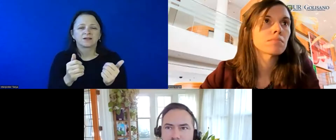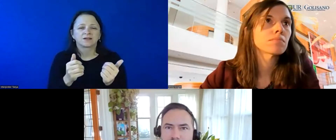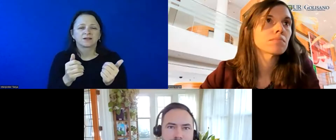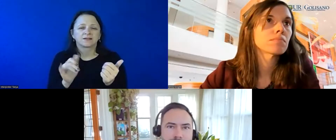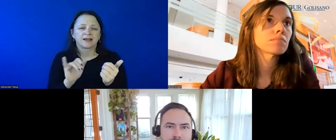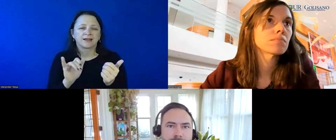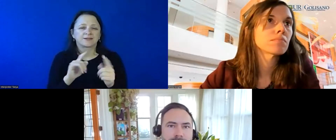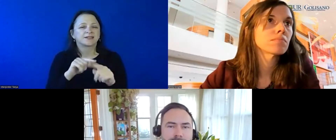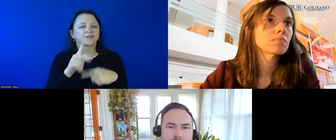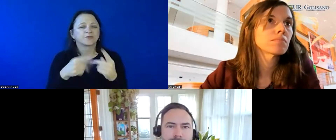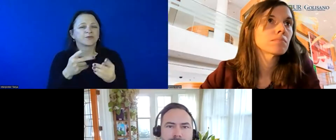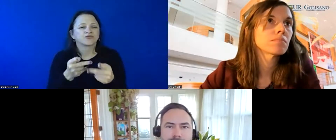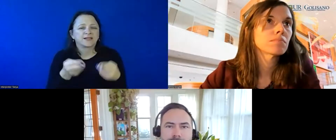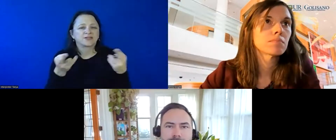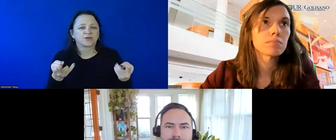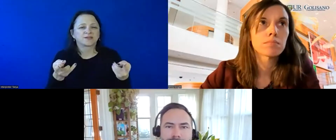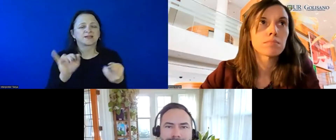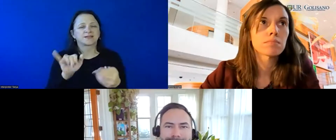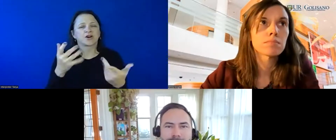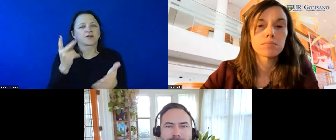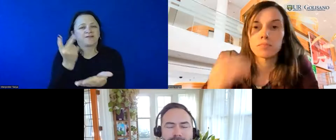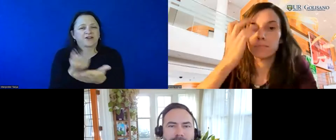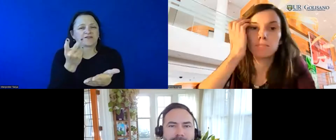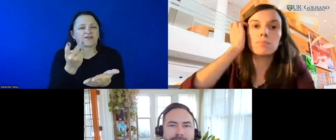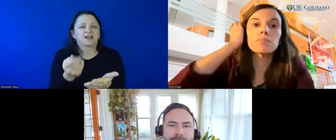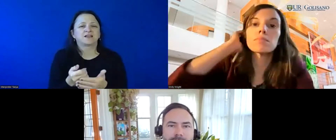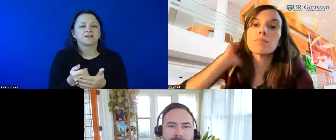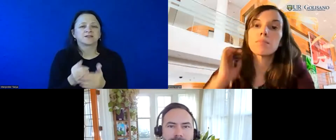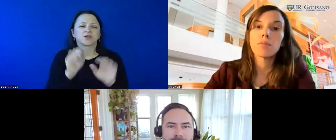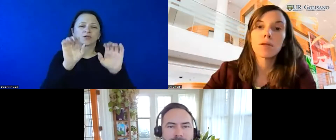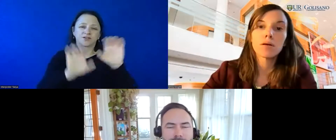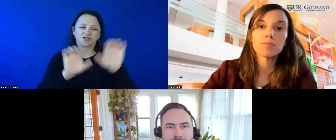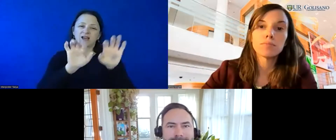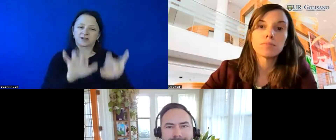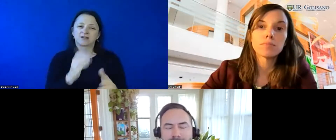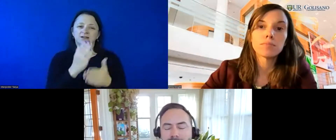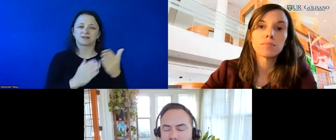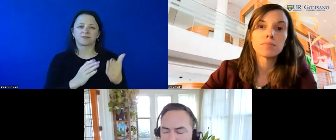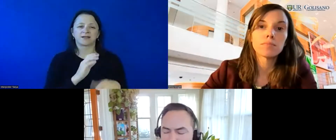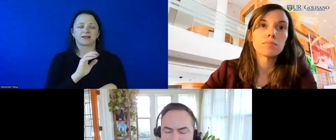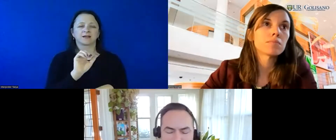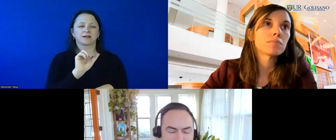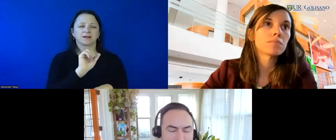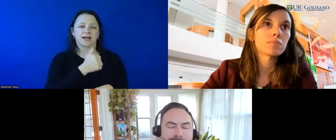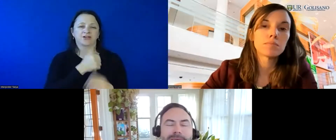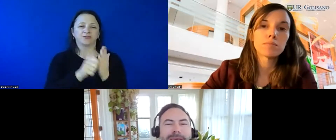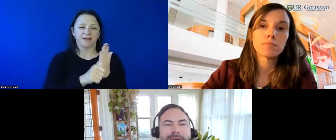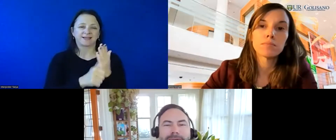resources that are kind of typically are verified. So I kind of provided in the chat some things related to like Attitude Magazine, which I do